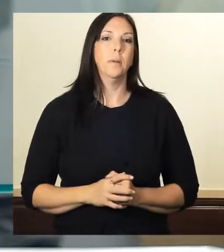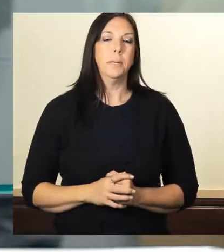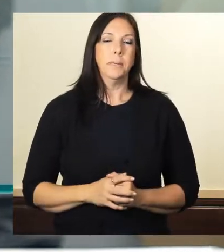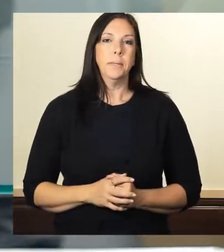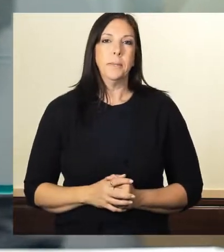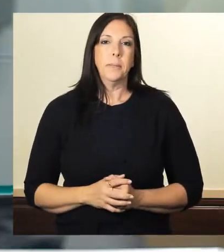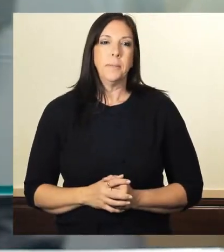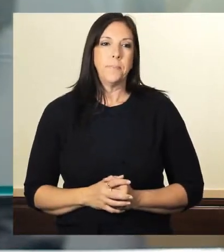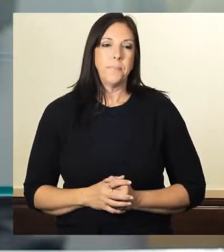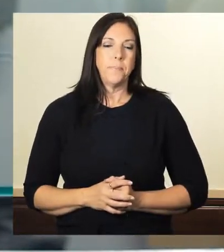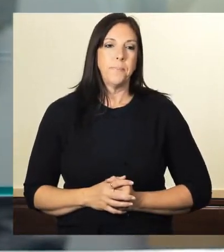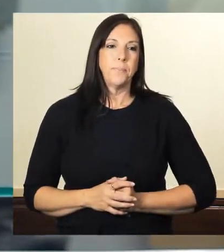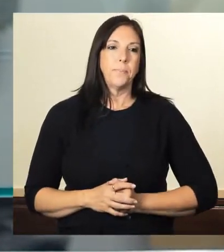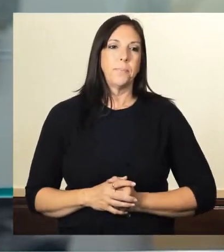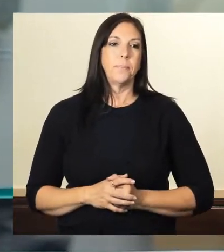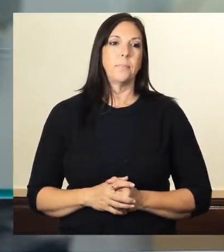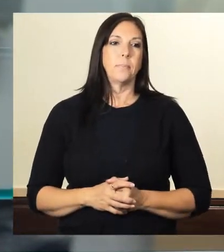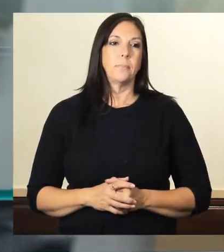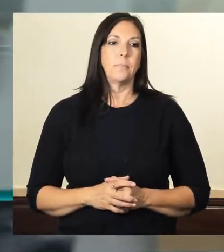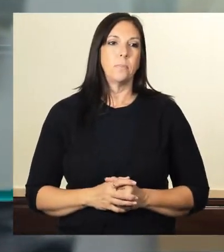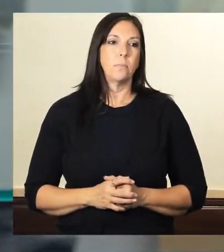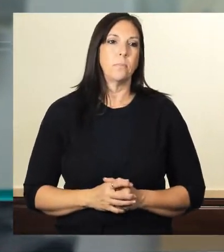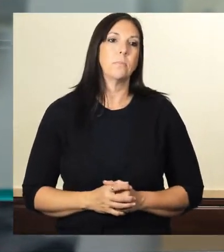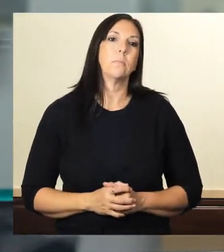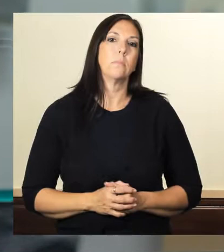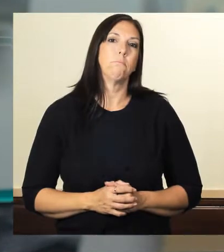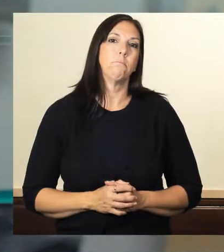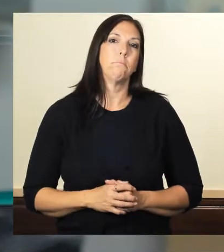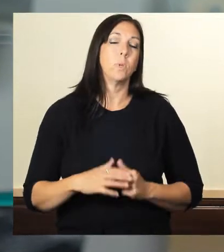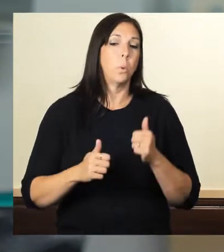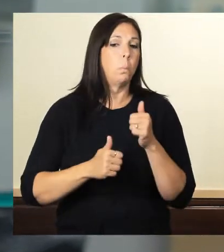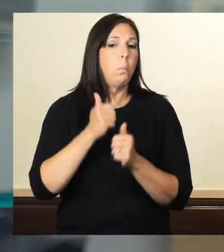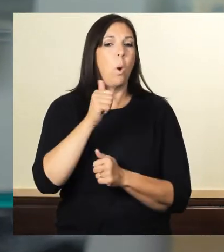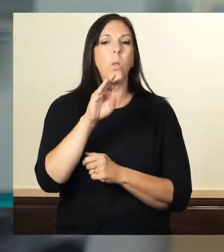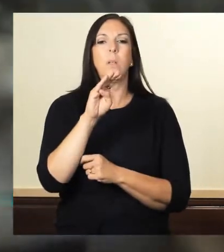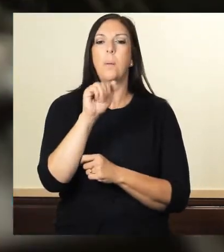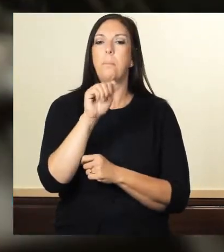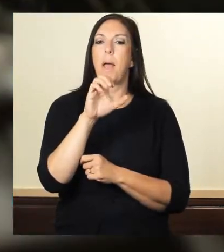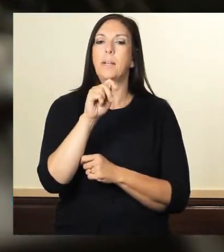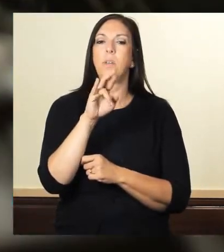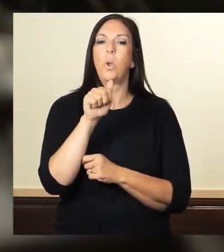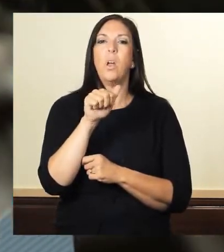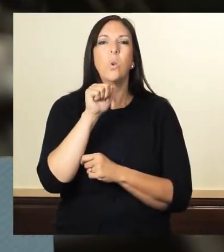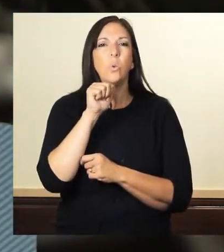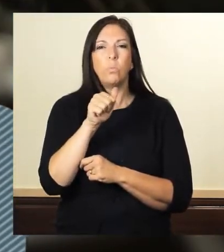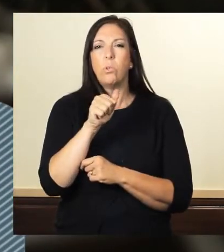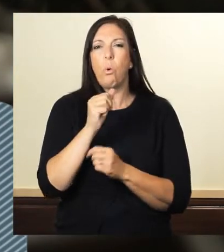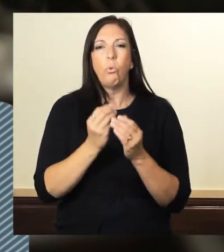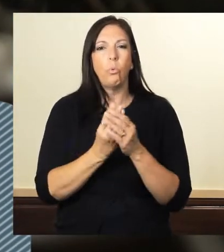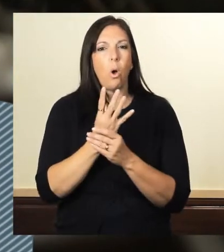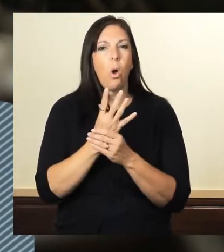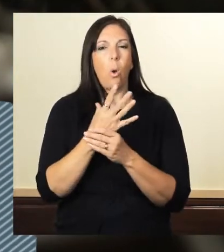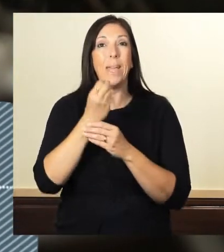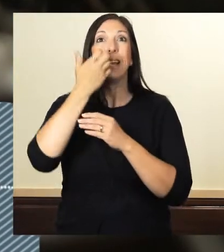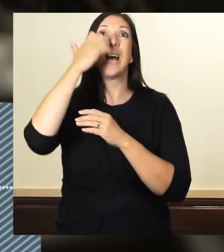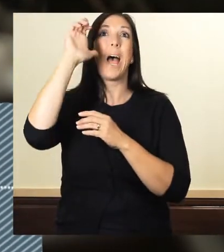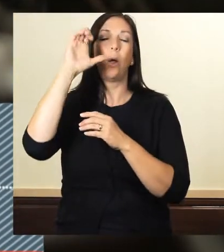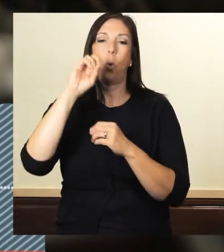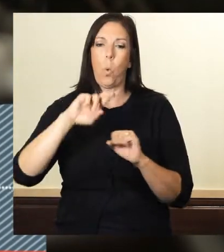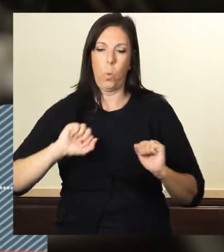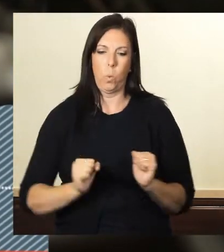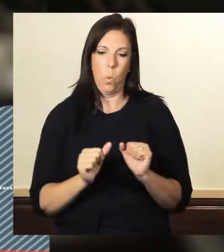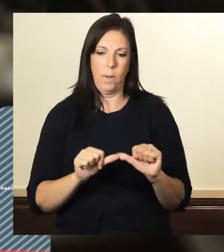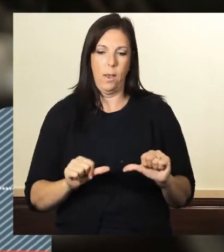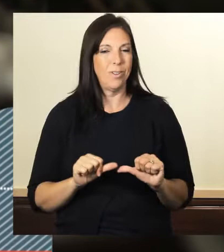Most bacteria do not grow in very hot or cold temperatures. The danger zone in which bacteria can grow rapidly is